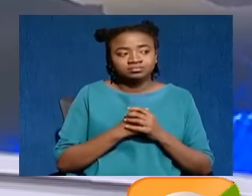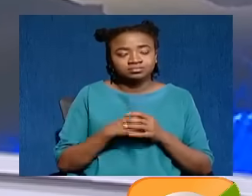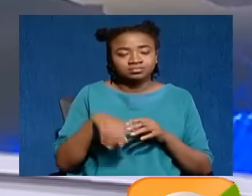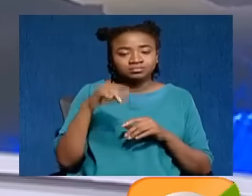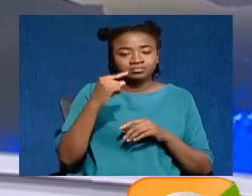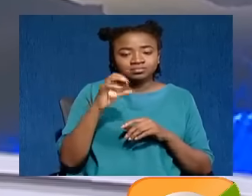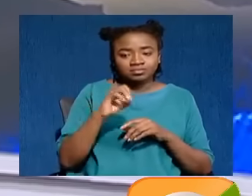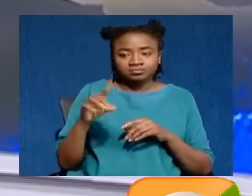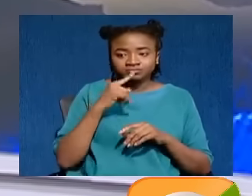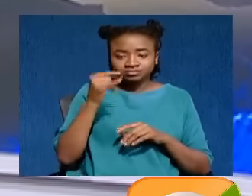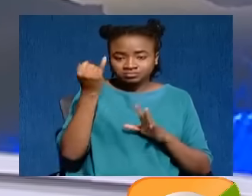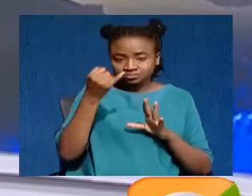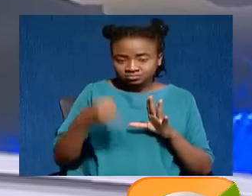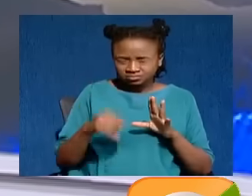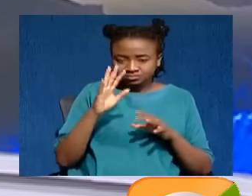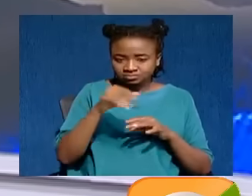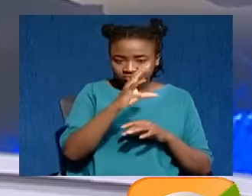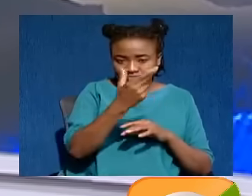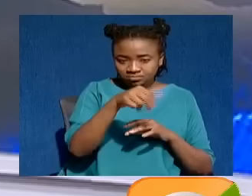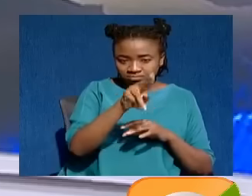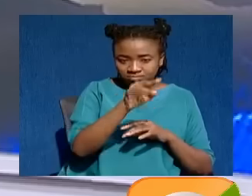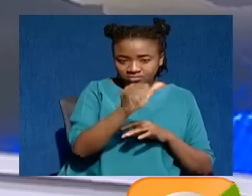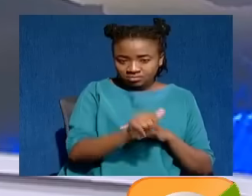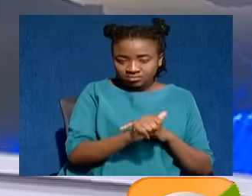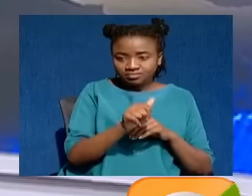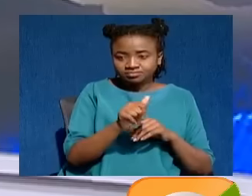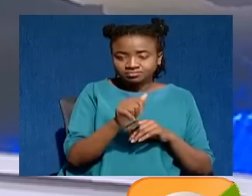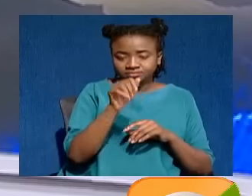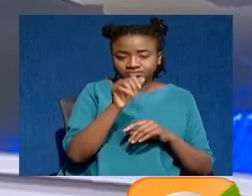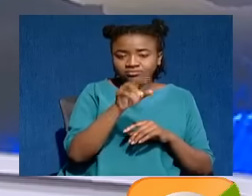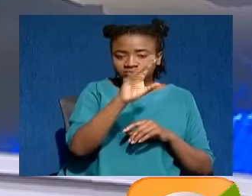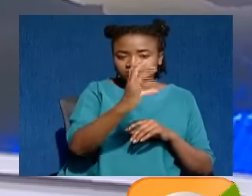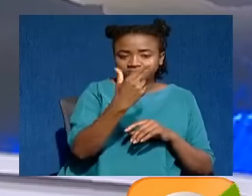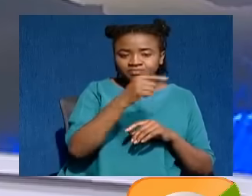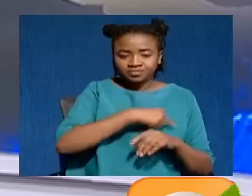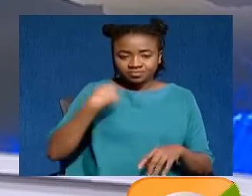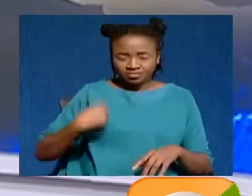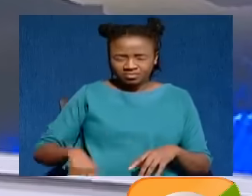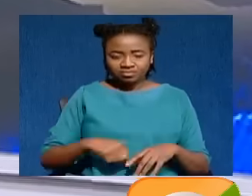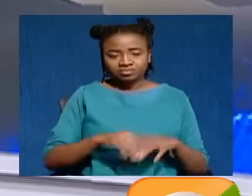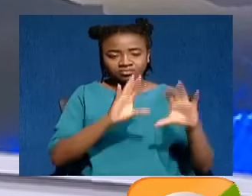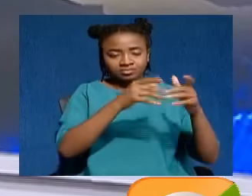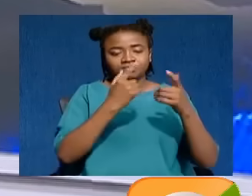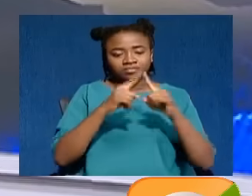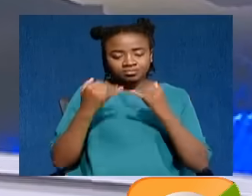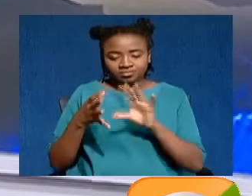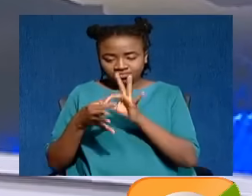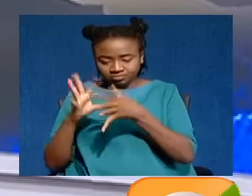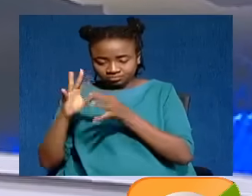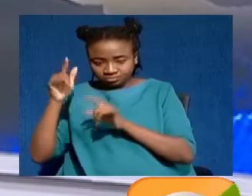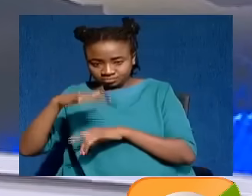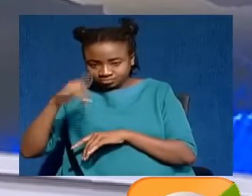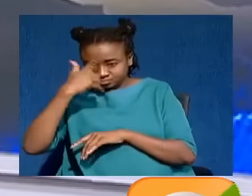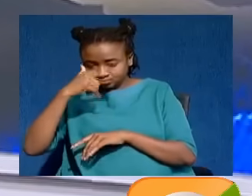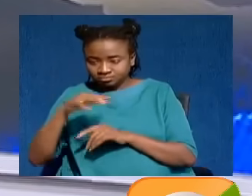These buses, designed by Chinese automaker Kinglong, will now be assembled and serviced locally in Thika. Jasmine Omboy